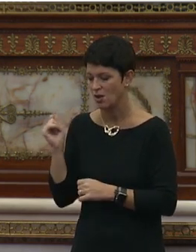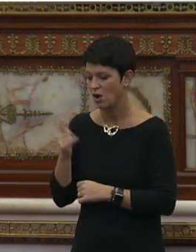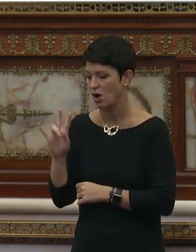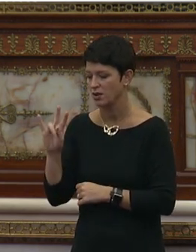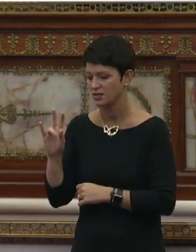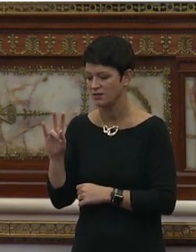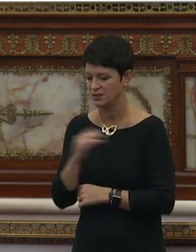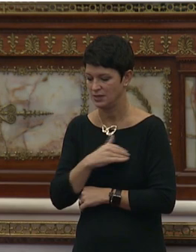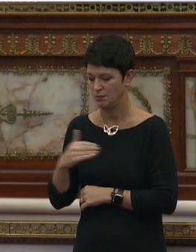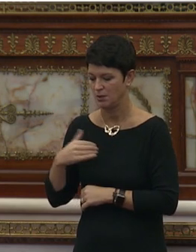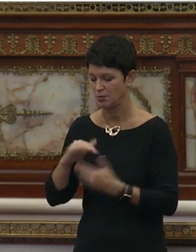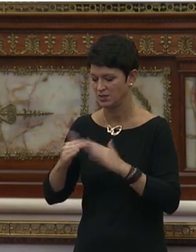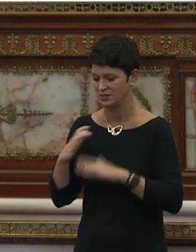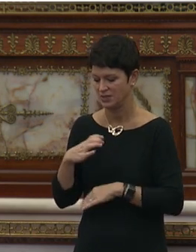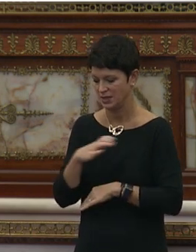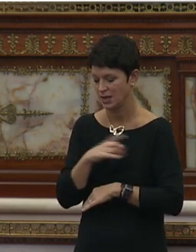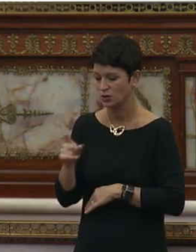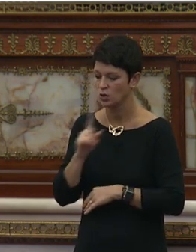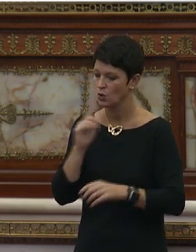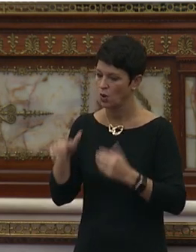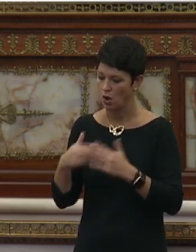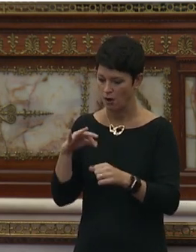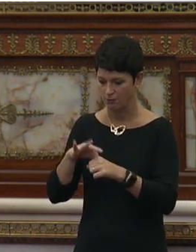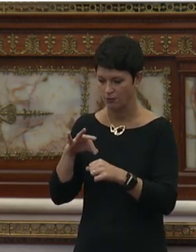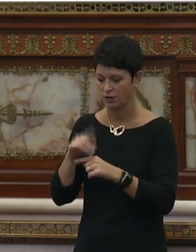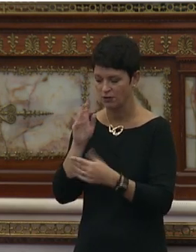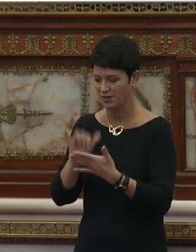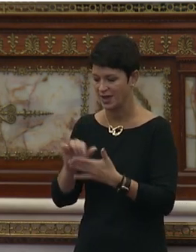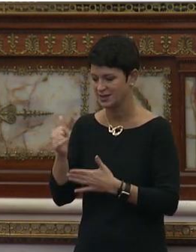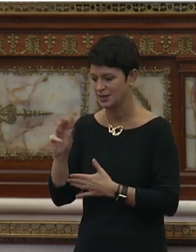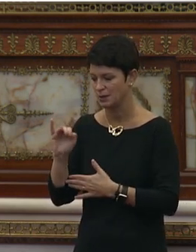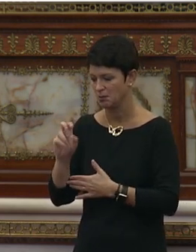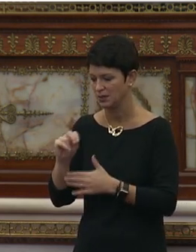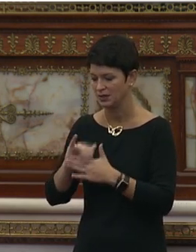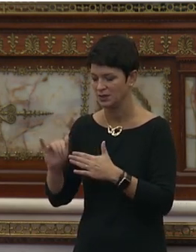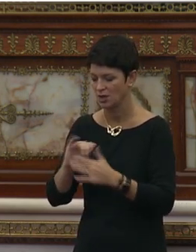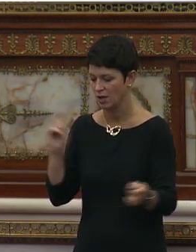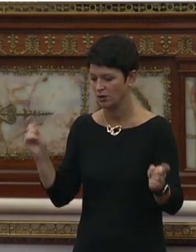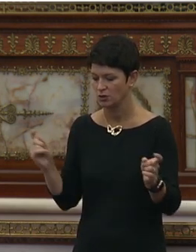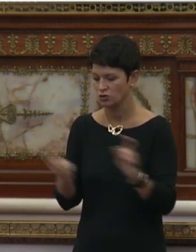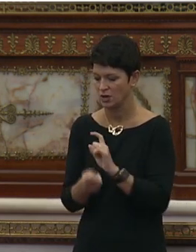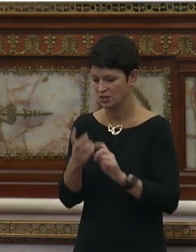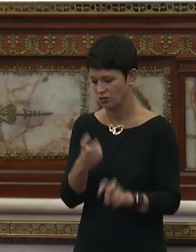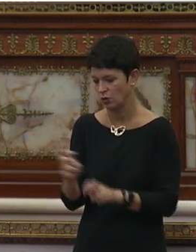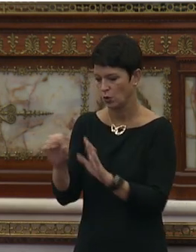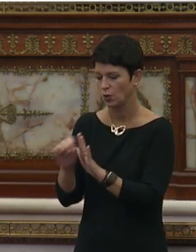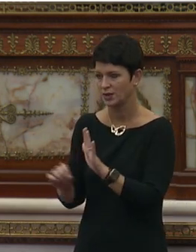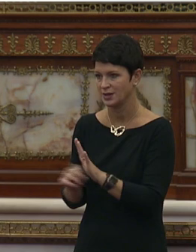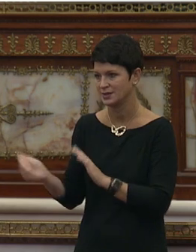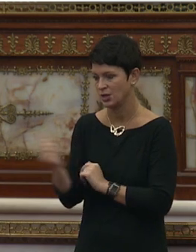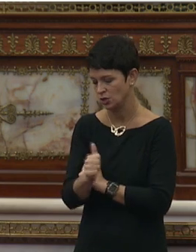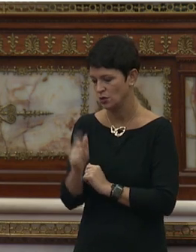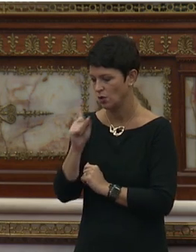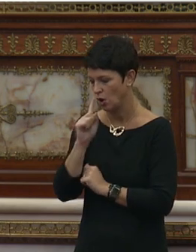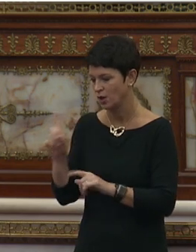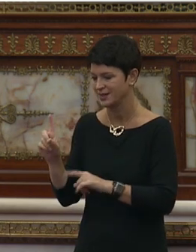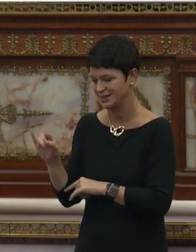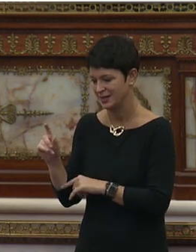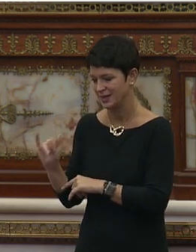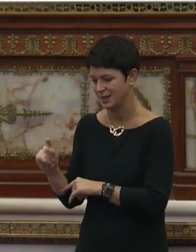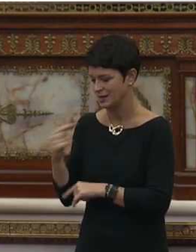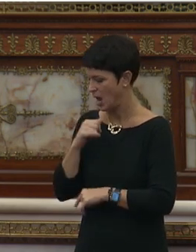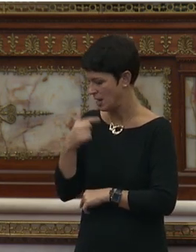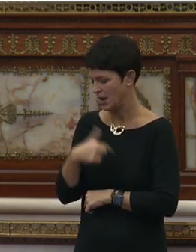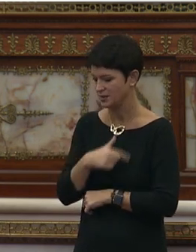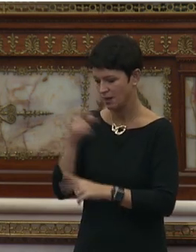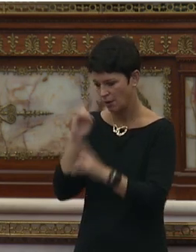17 members of City Council who unanimously voted for that $10 million transfer ordinance, that you all were the ones who did it. And I'm